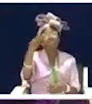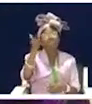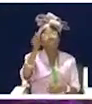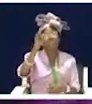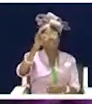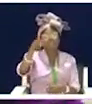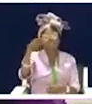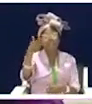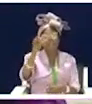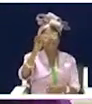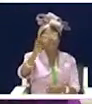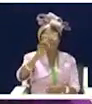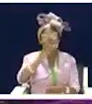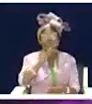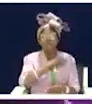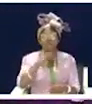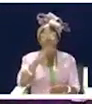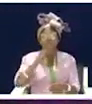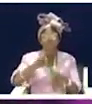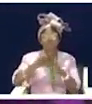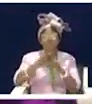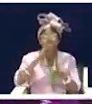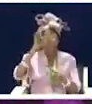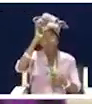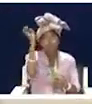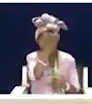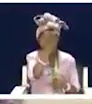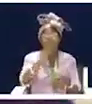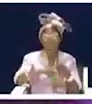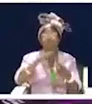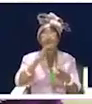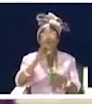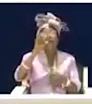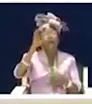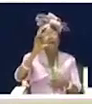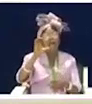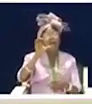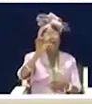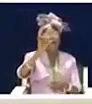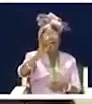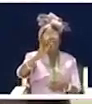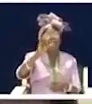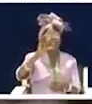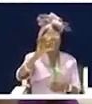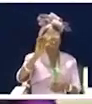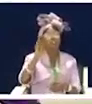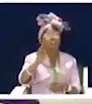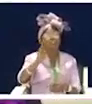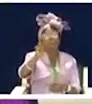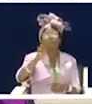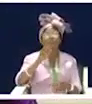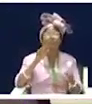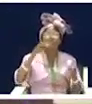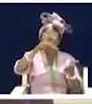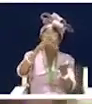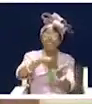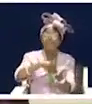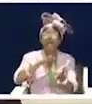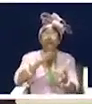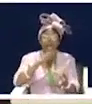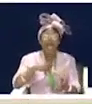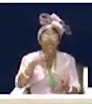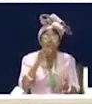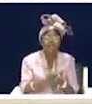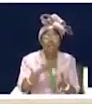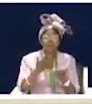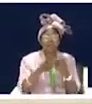to emergency ward. From emergency ward, she was moved to ICU center. And by then, she was very unconscious. In fact, I thought she was